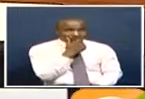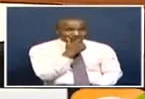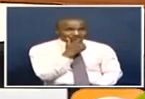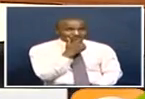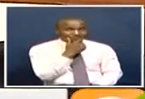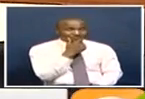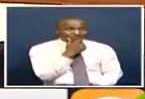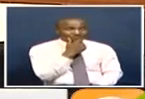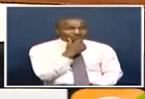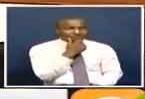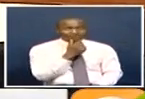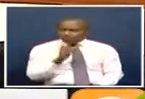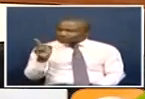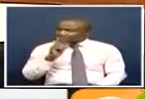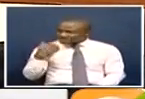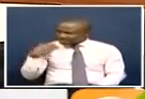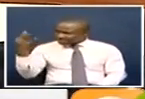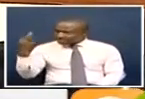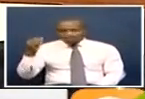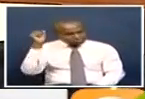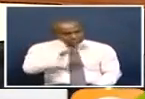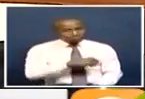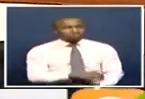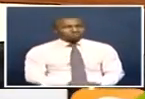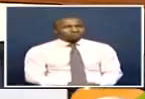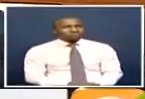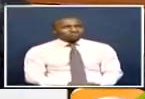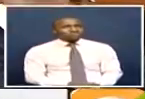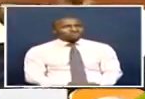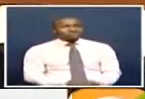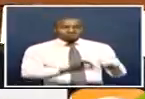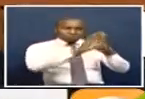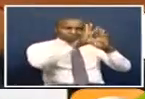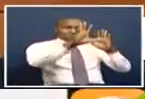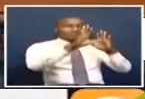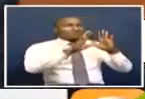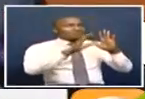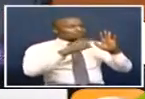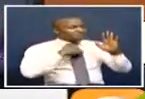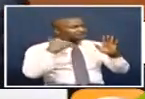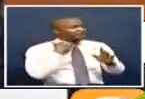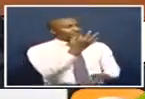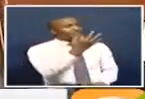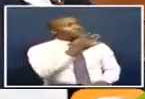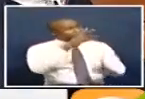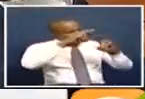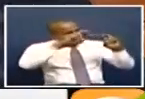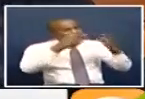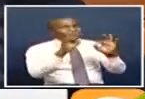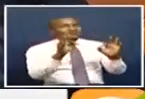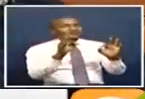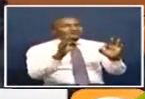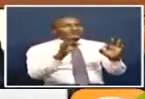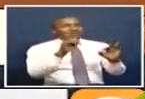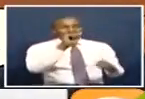what are you doing? You're saying you're number three? Absolutely. Third most popular. You can carve out your own research, poll opinion. People will tell you it